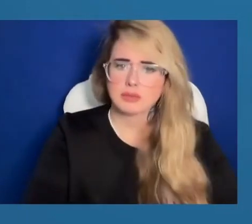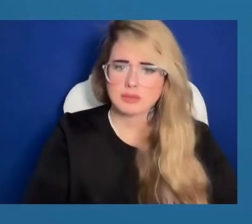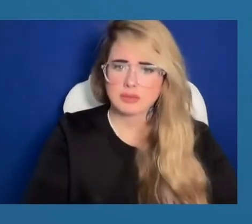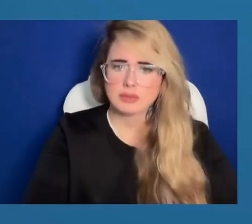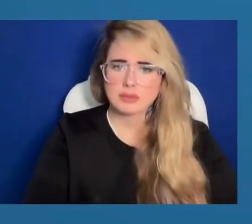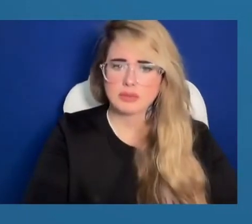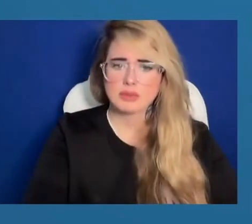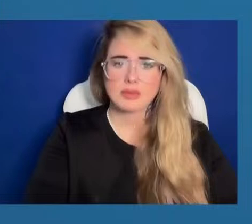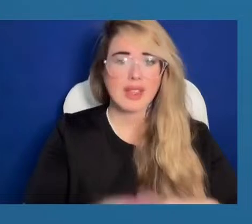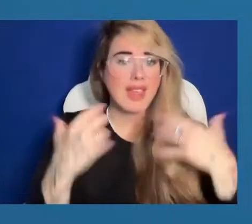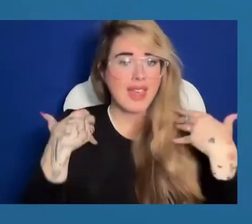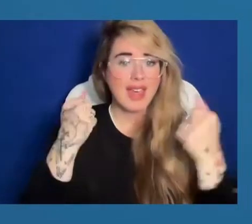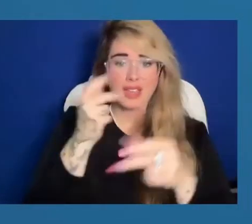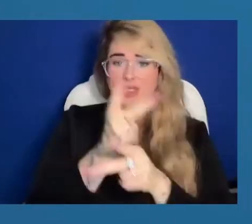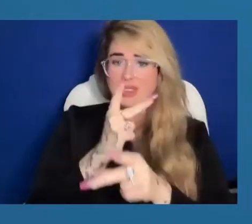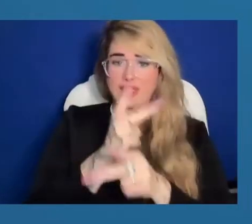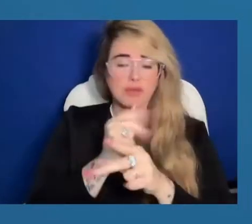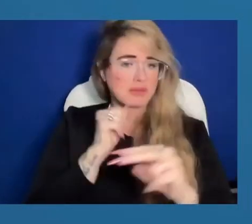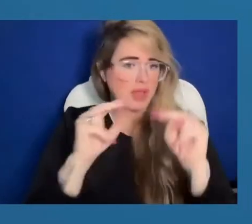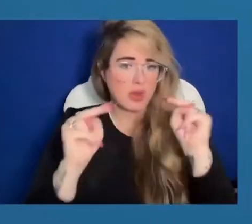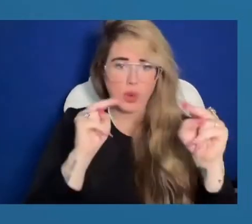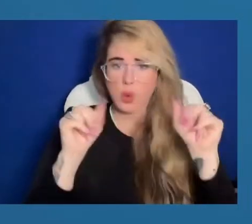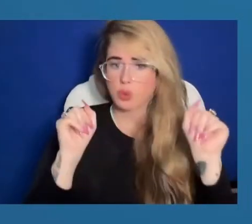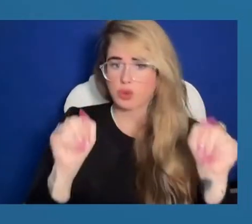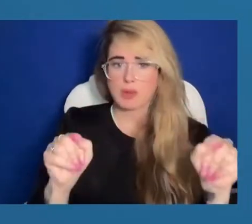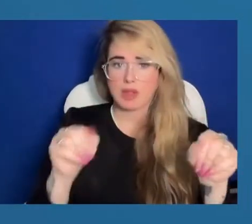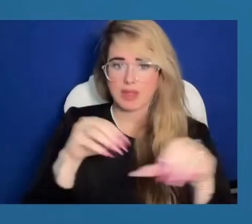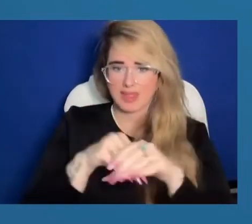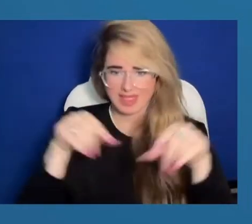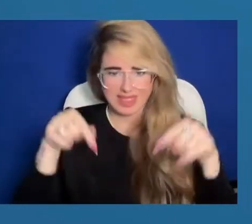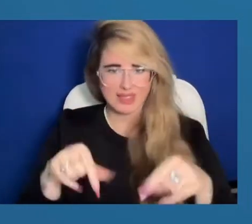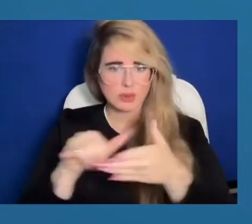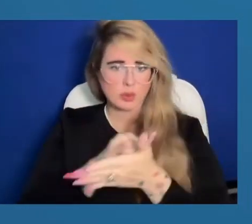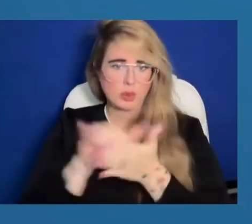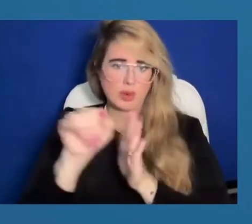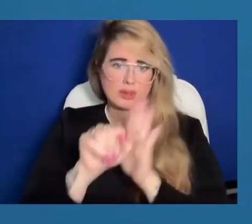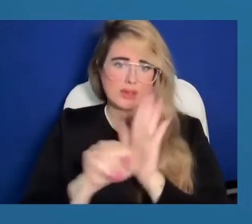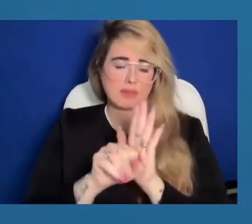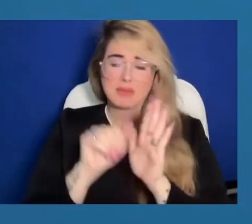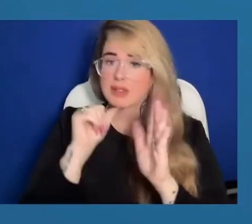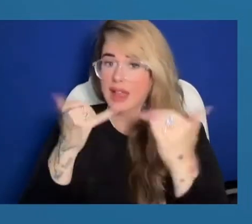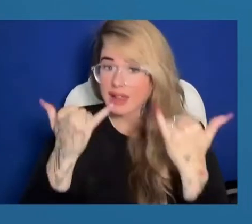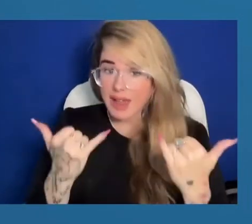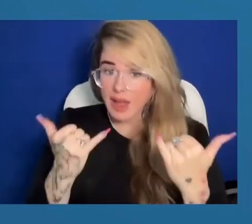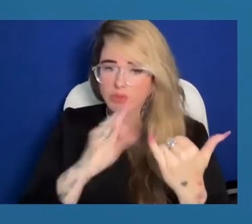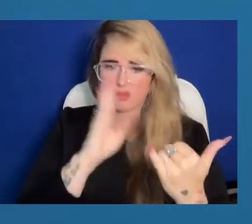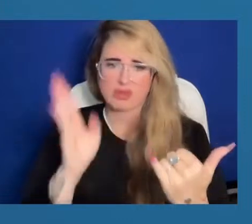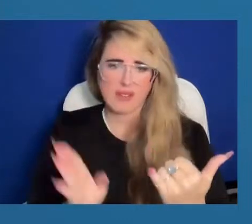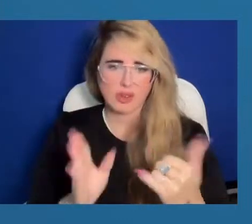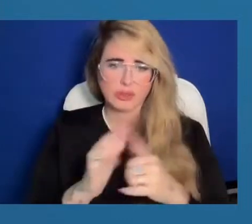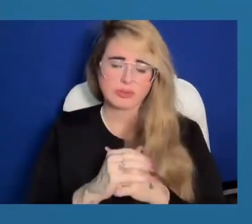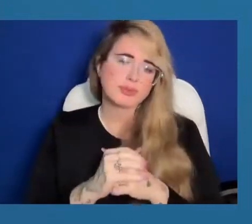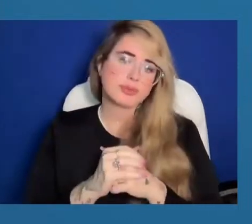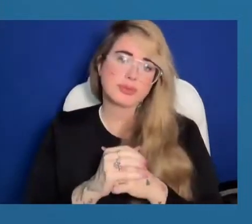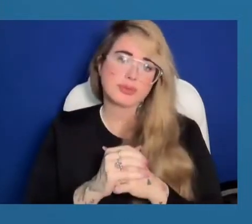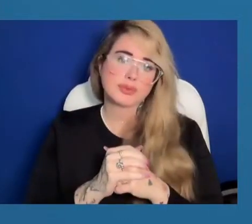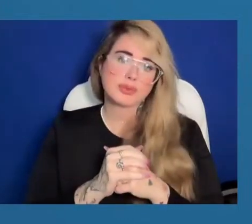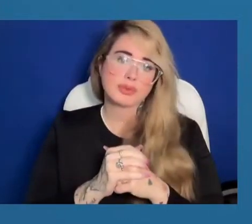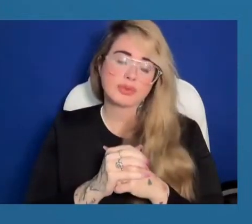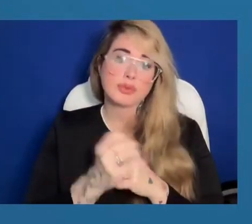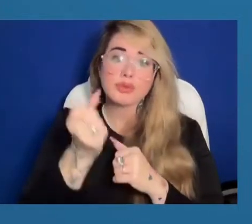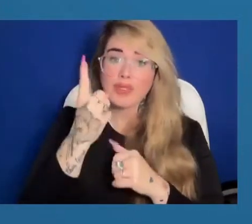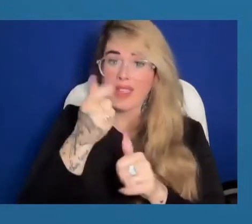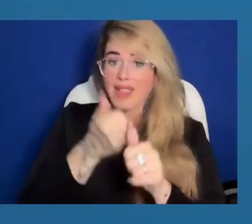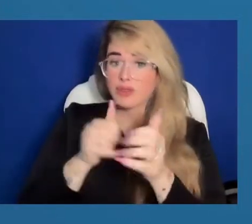Health care is not negotiable in the Empire State. Not now, not ever. And so every New